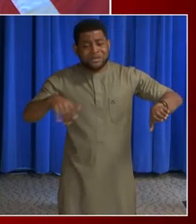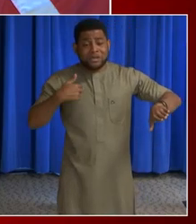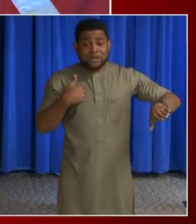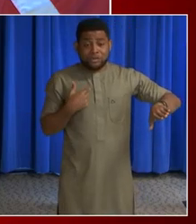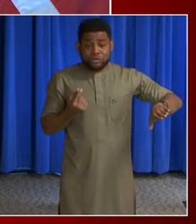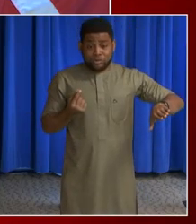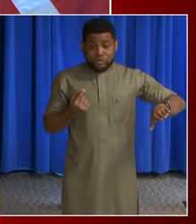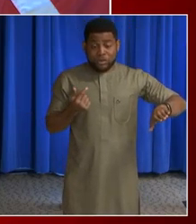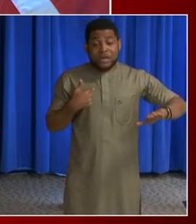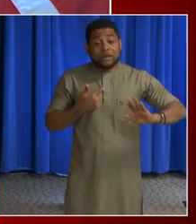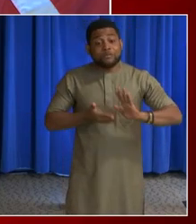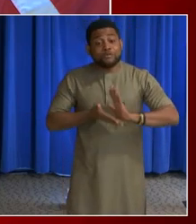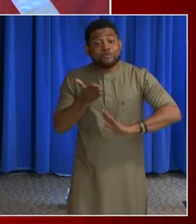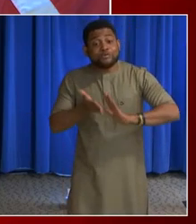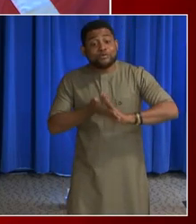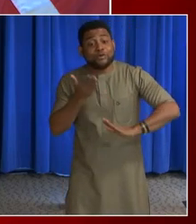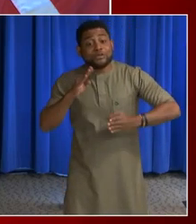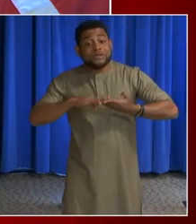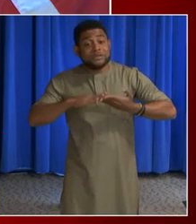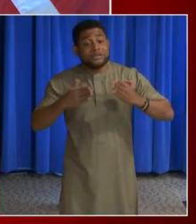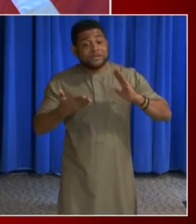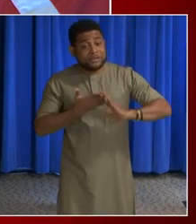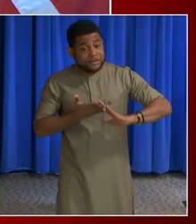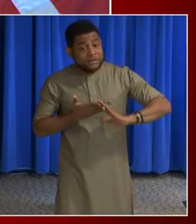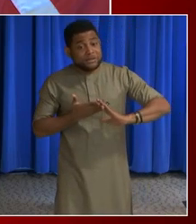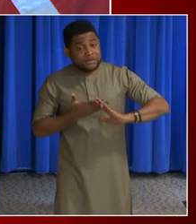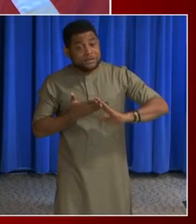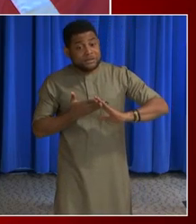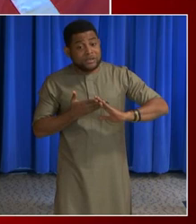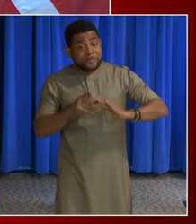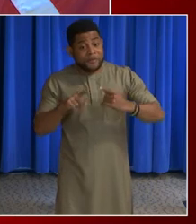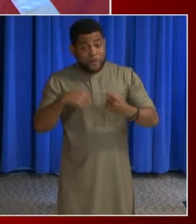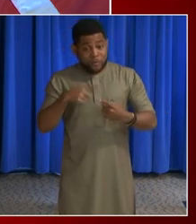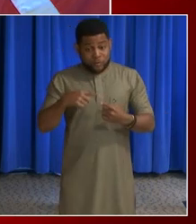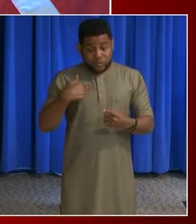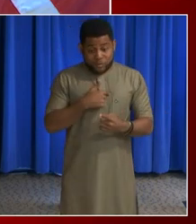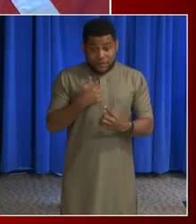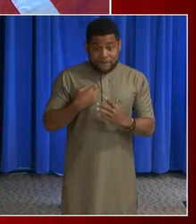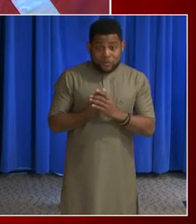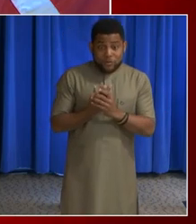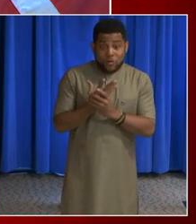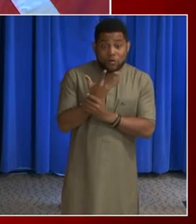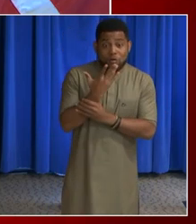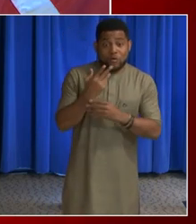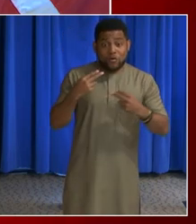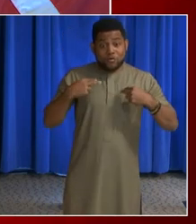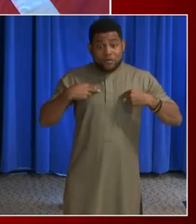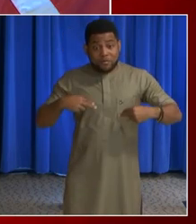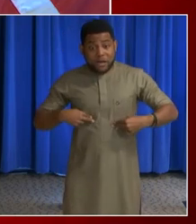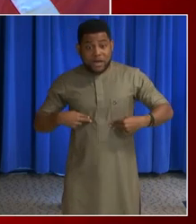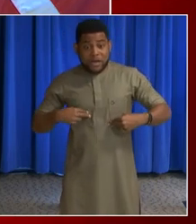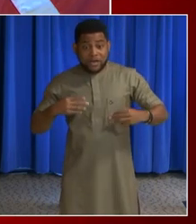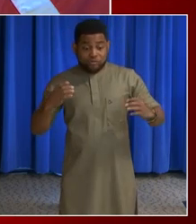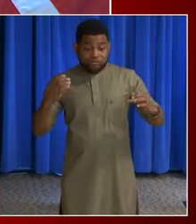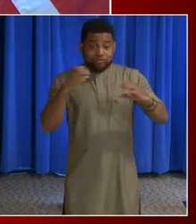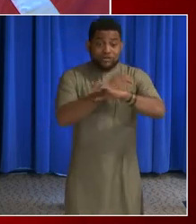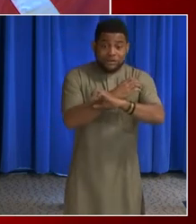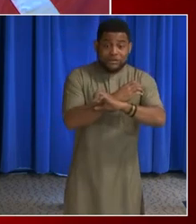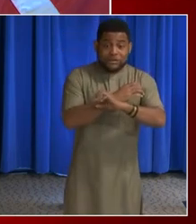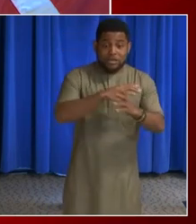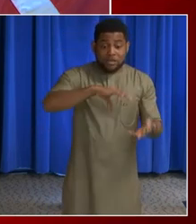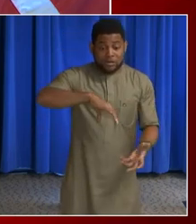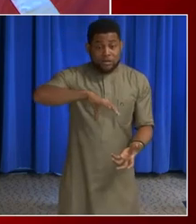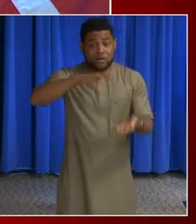city. And when we have a growing humanitarian crisis that we expect, that the